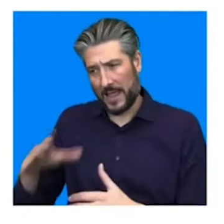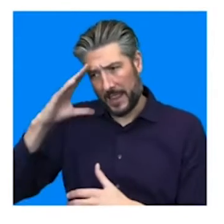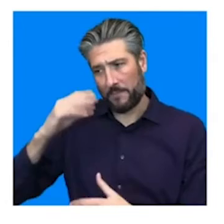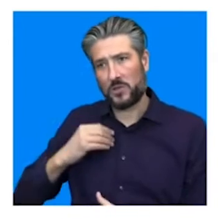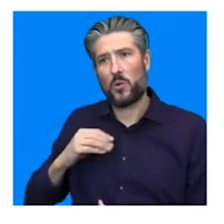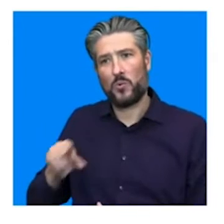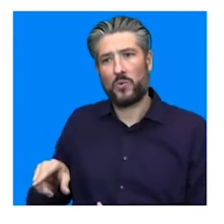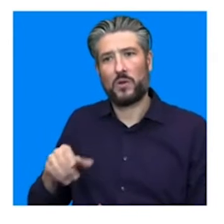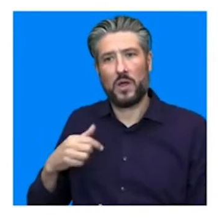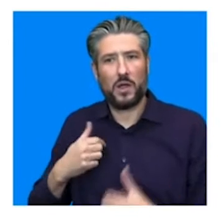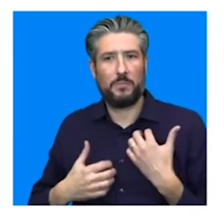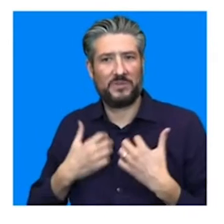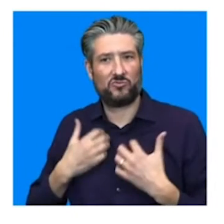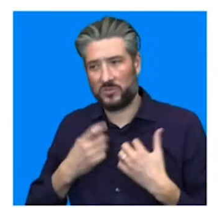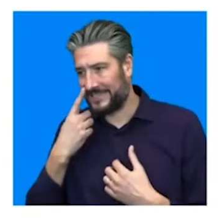see